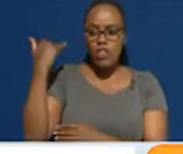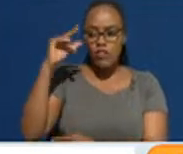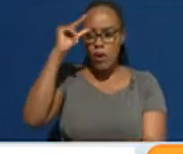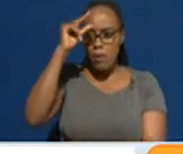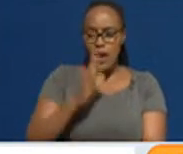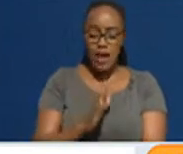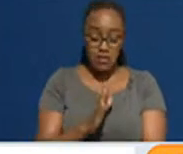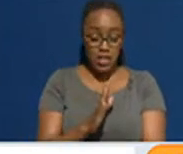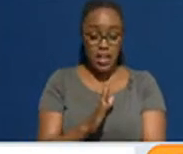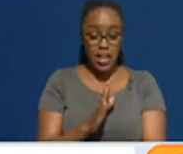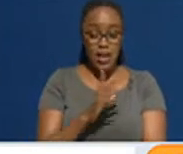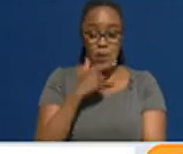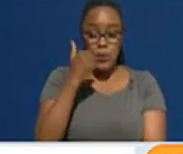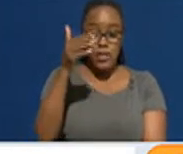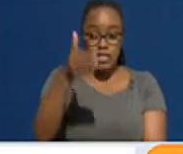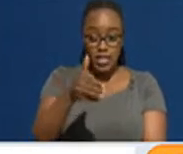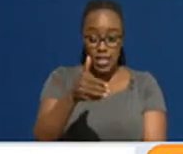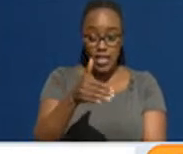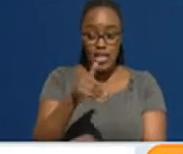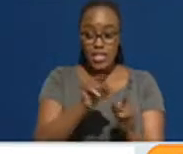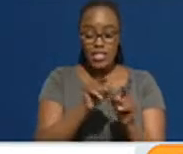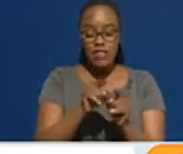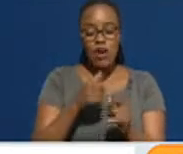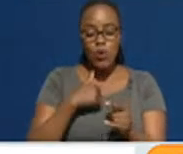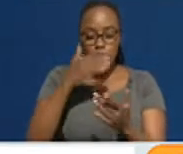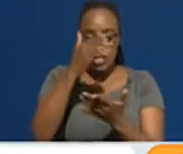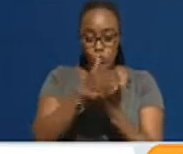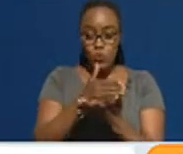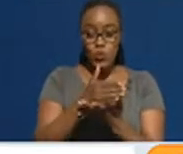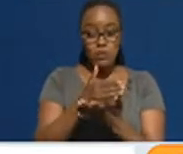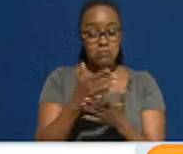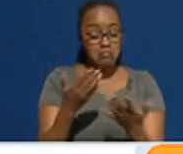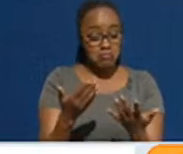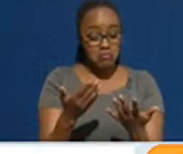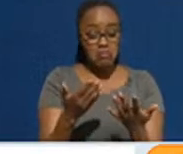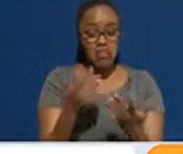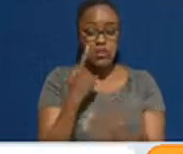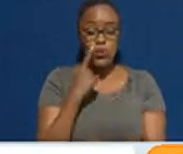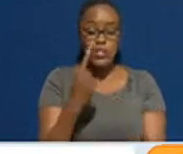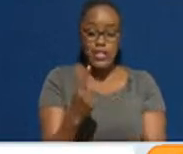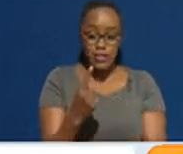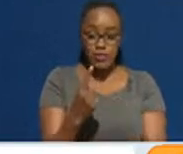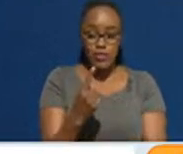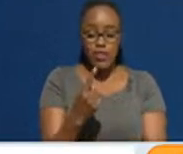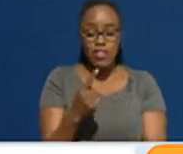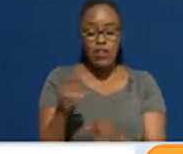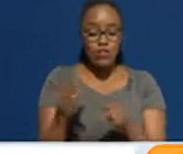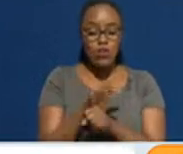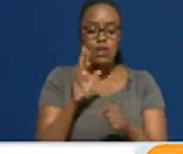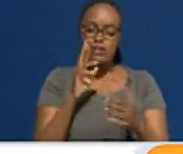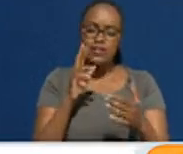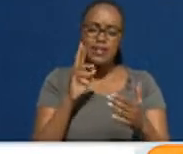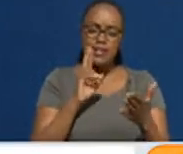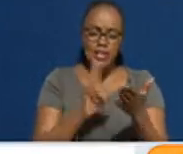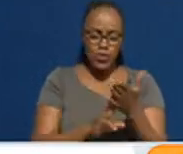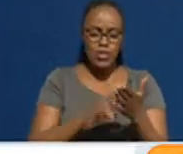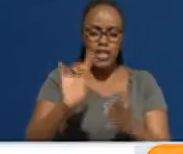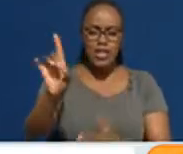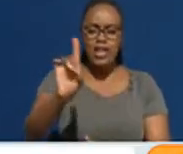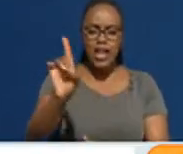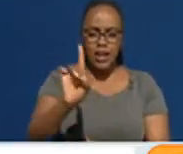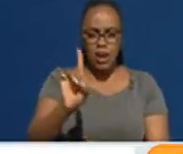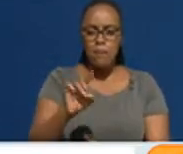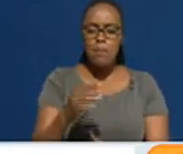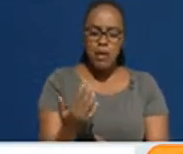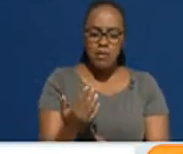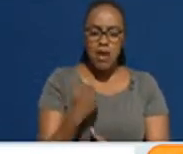Despite all of that, the resolve was strong. And especially seeing the entirety of the results in Nairobi, my